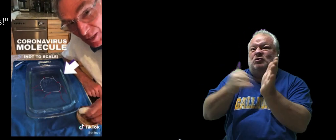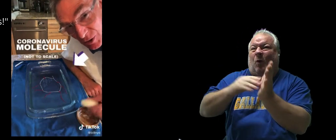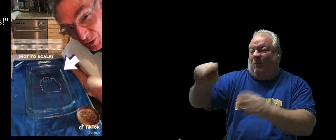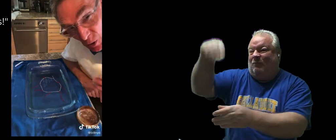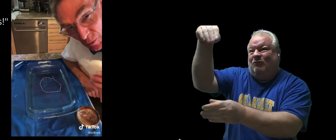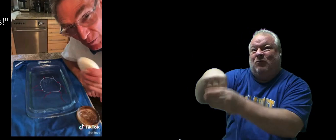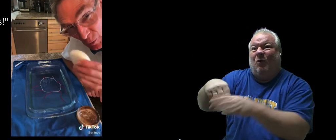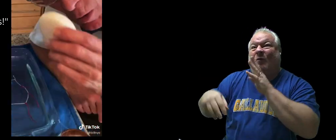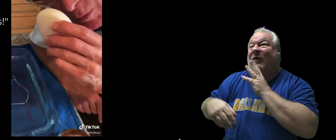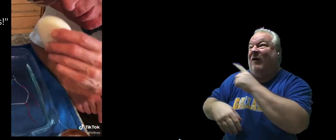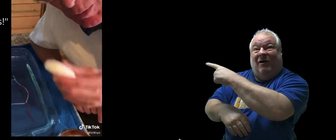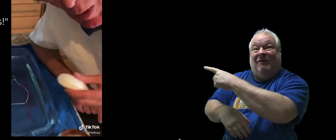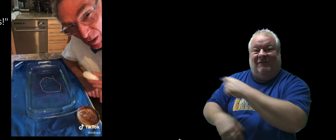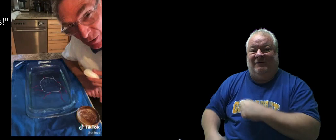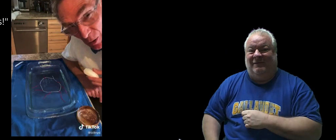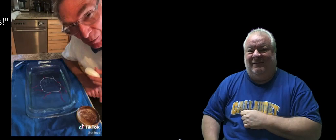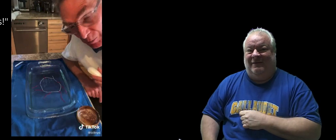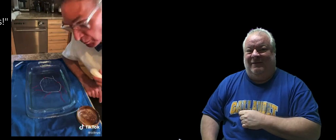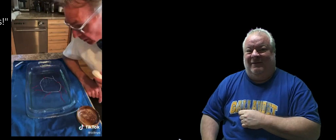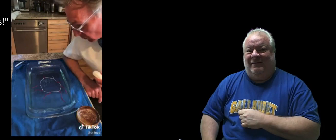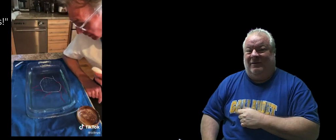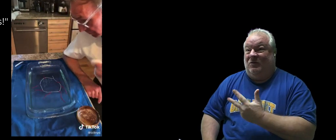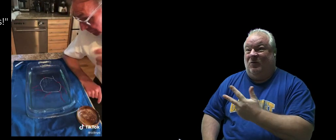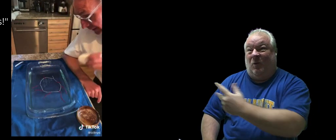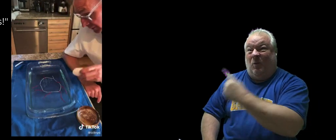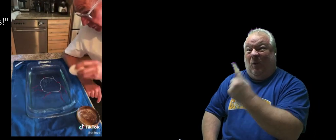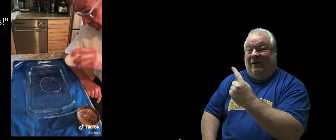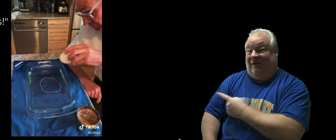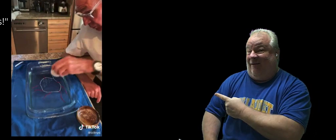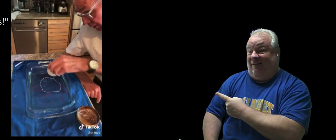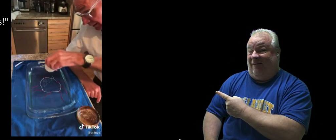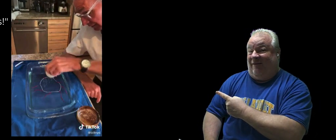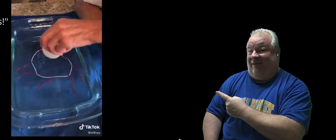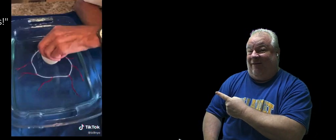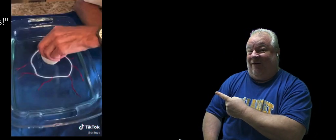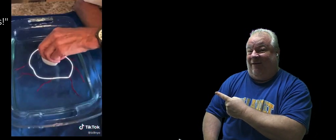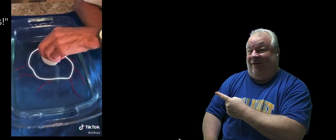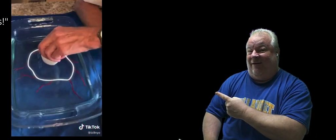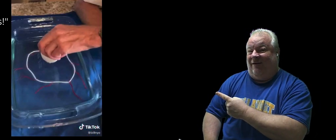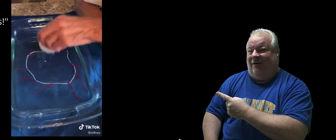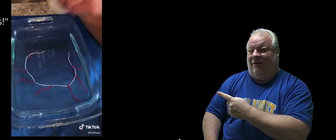we touch the surface of the water with this bar of soap. 3, 2, 1.